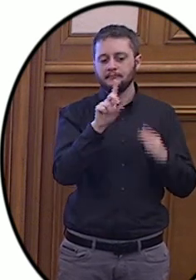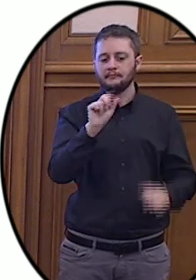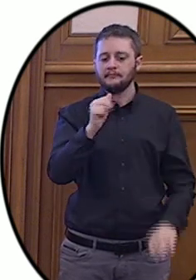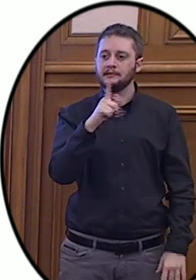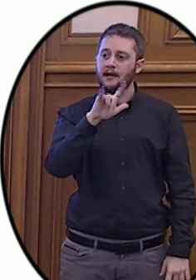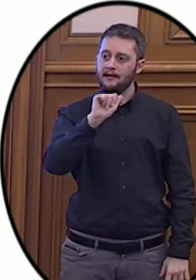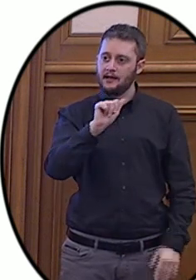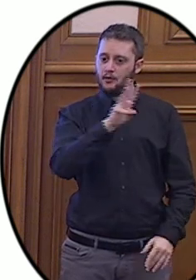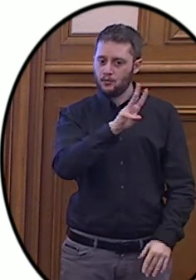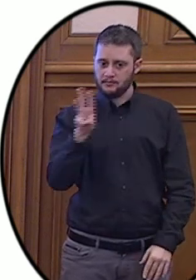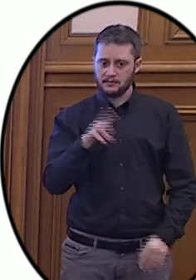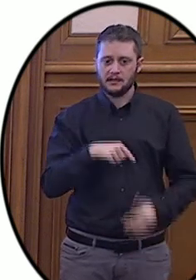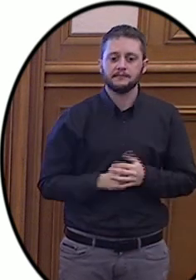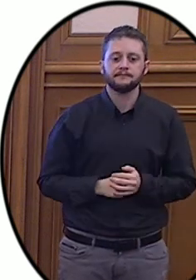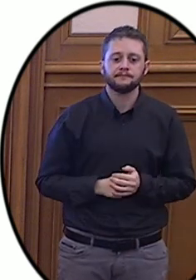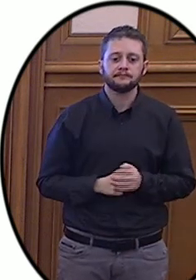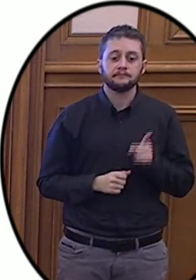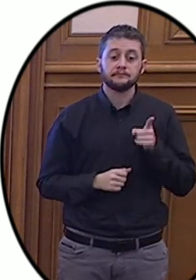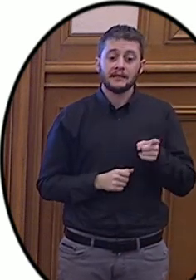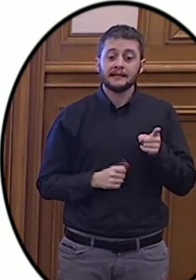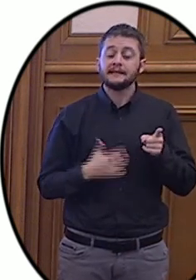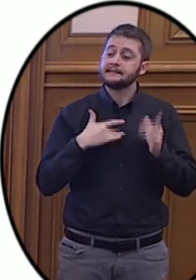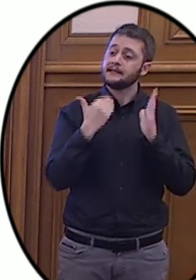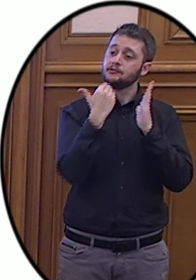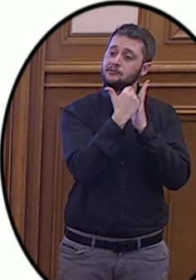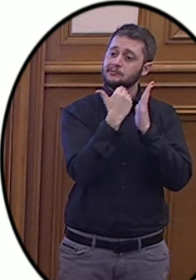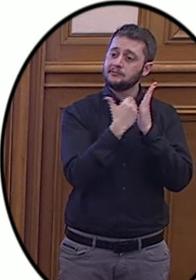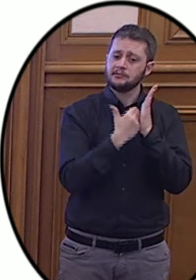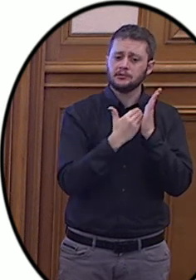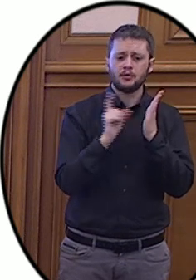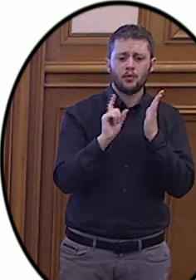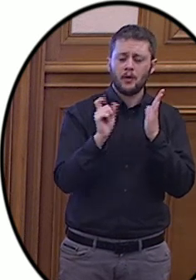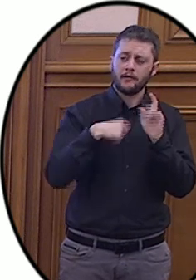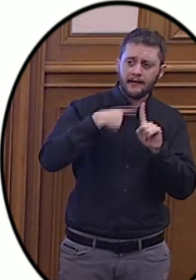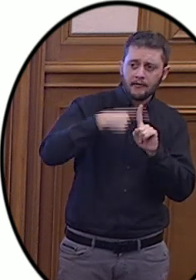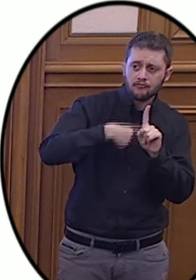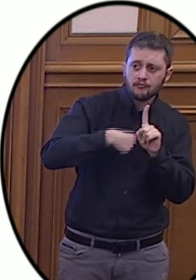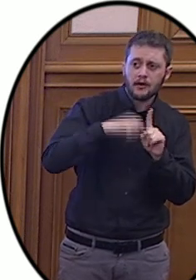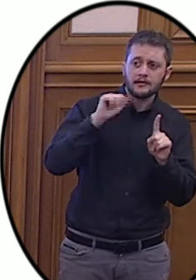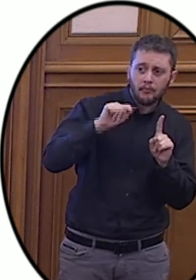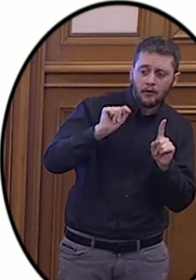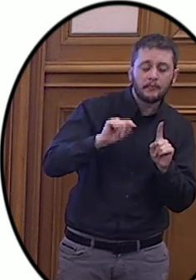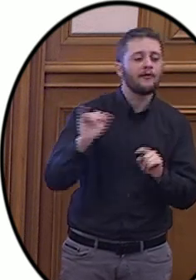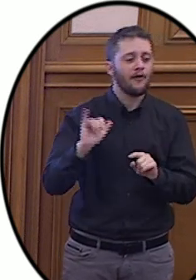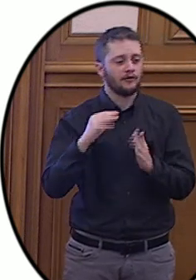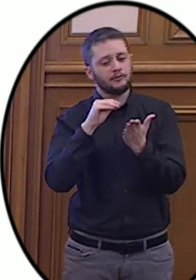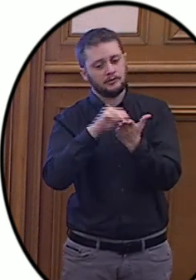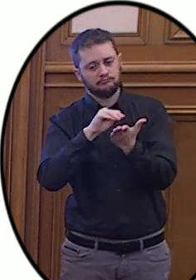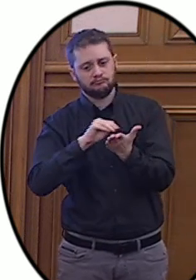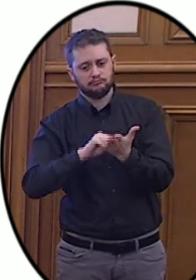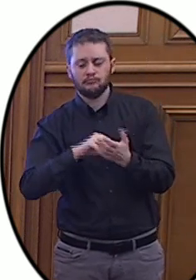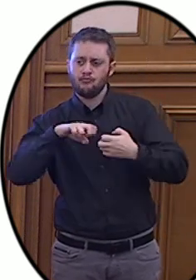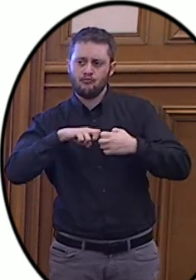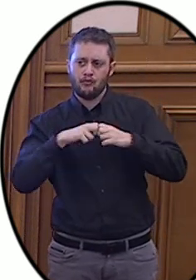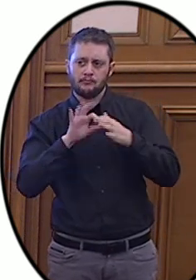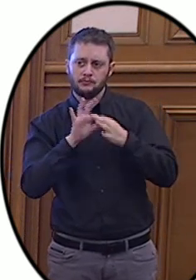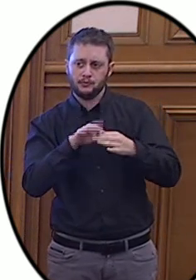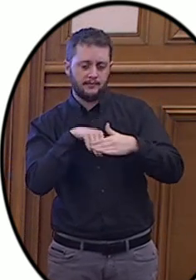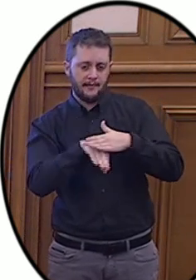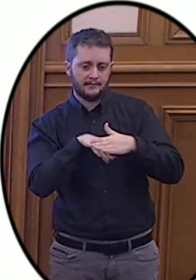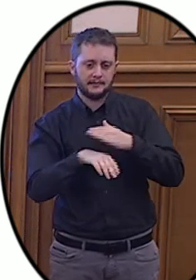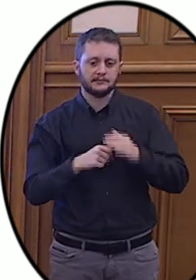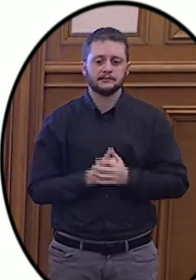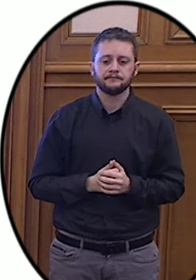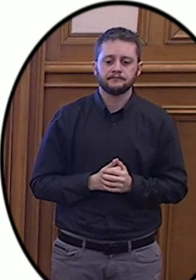do identify accessible unit opportunities as well as obstacles to accessibility. One example